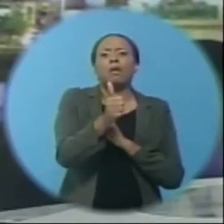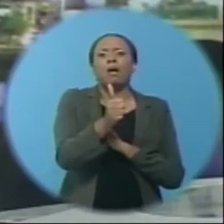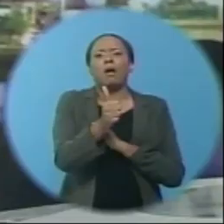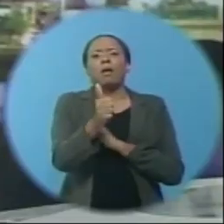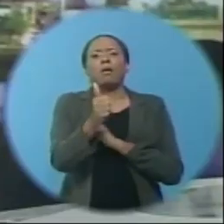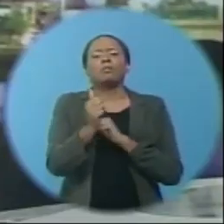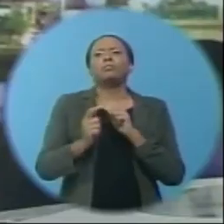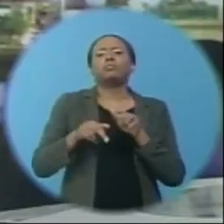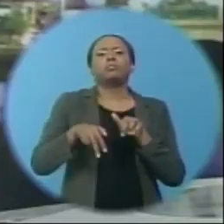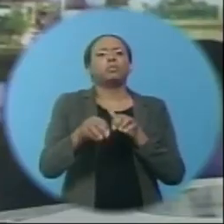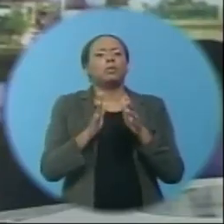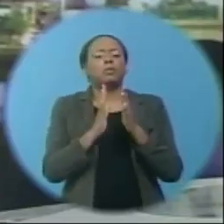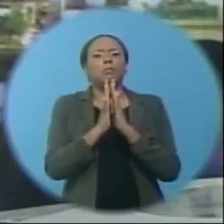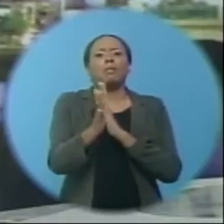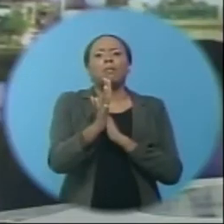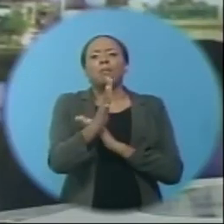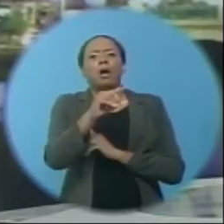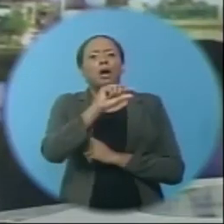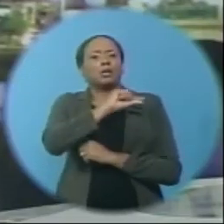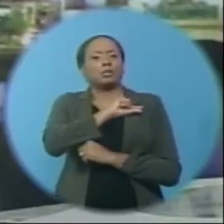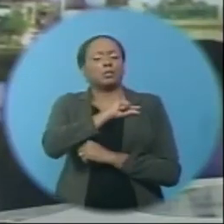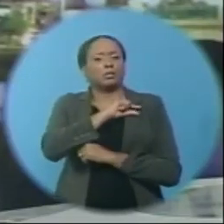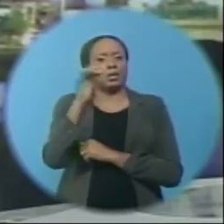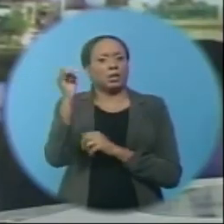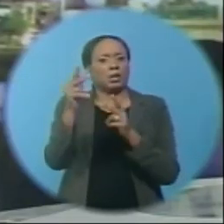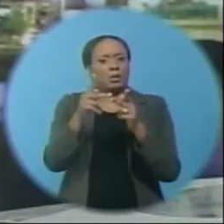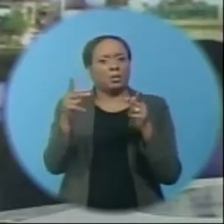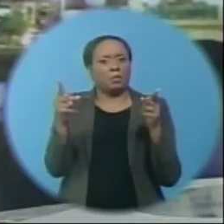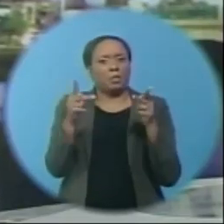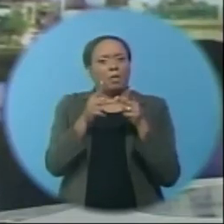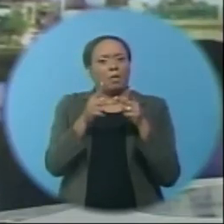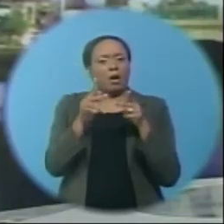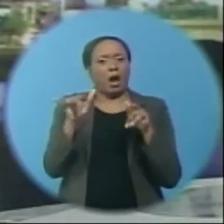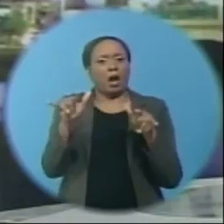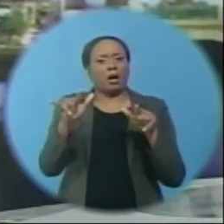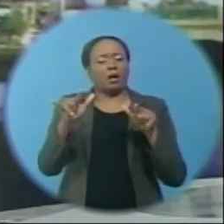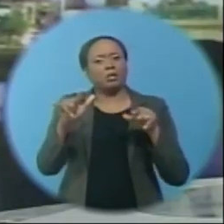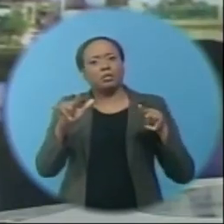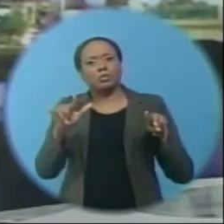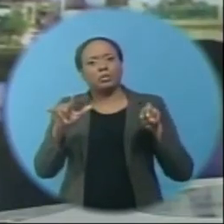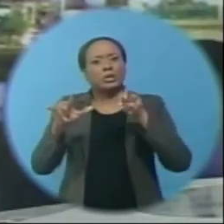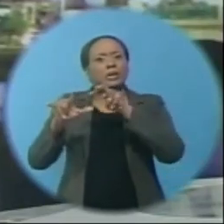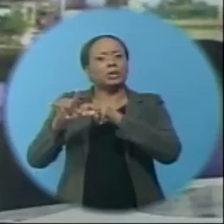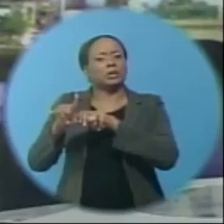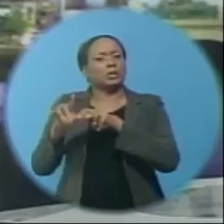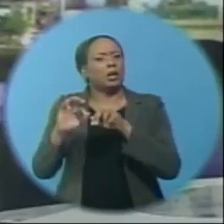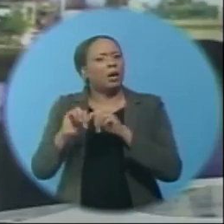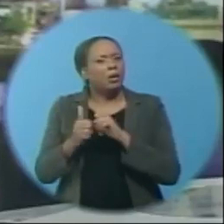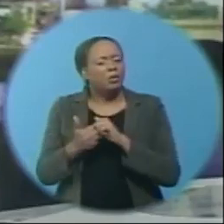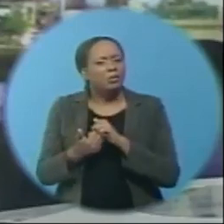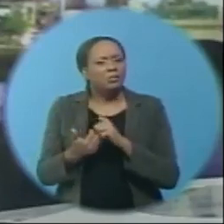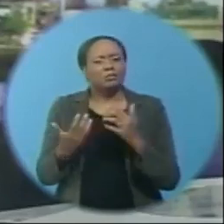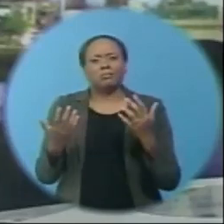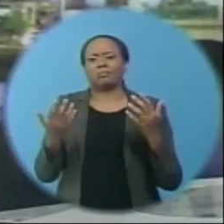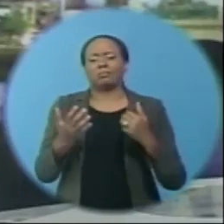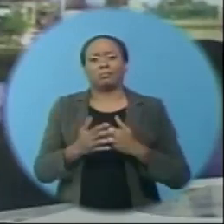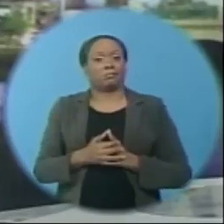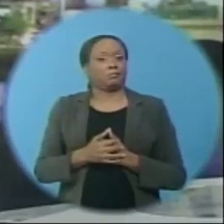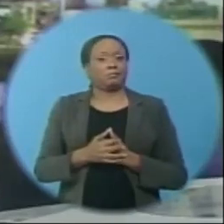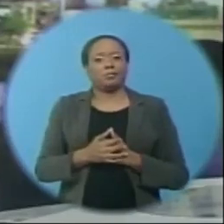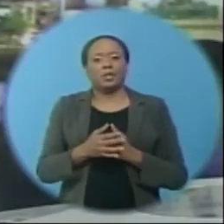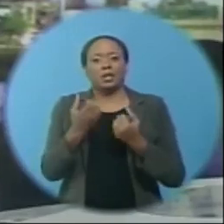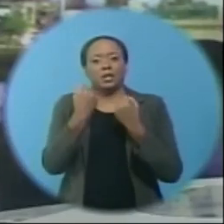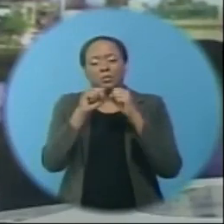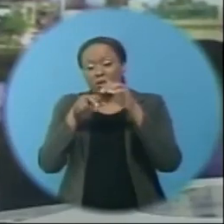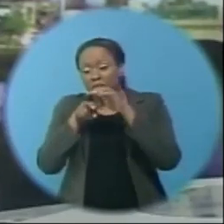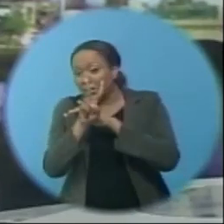Las Americas International Airport and make his way airside to the parking stand. We'll give you a peek